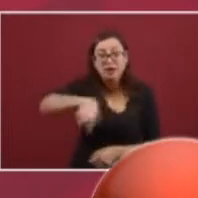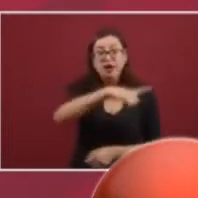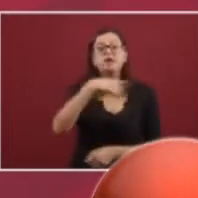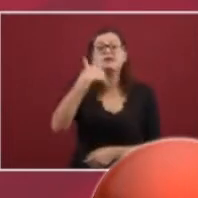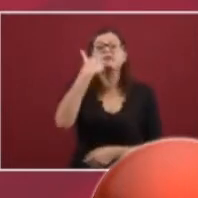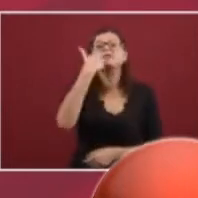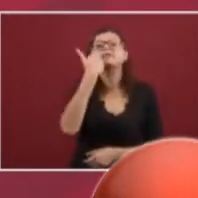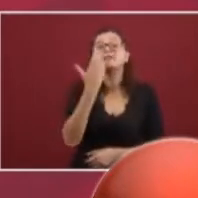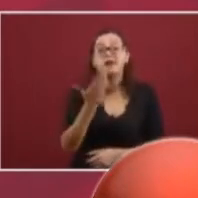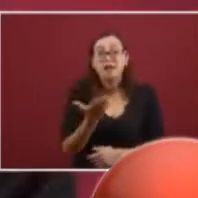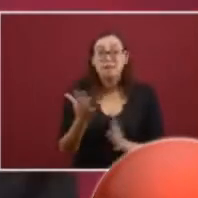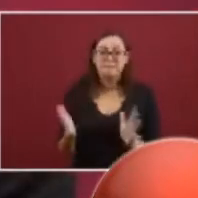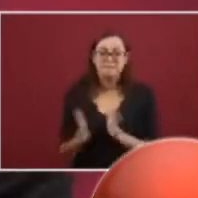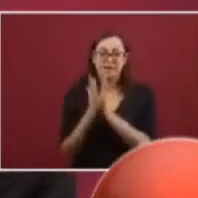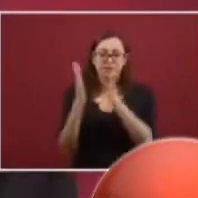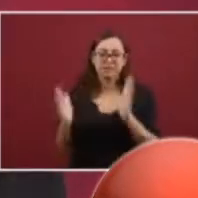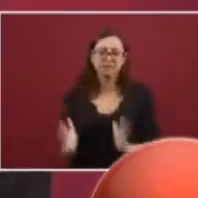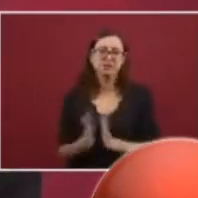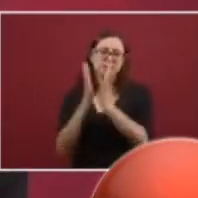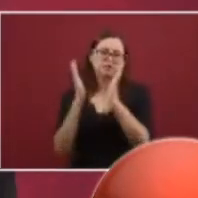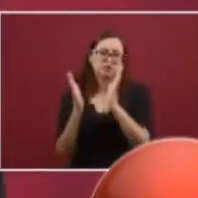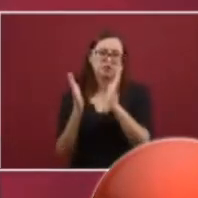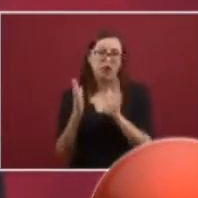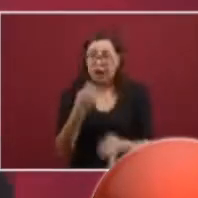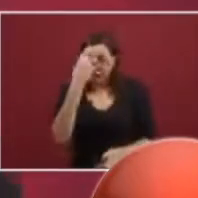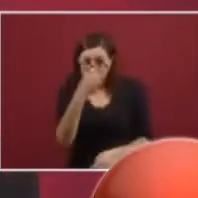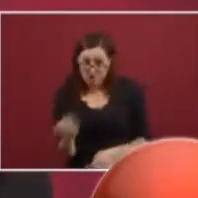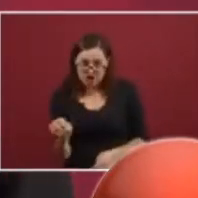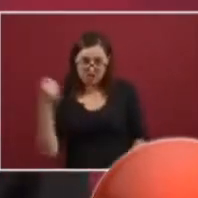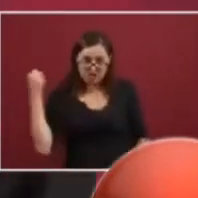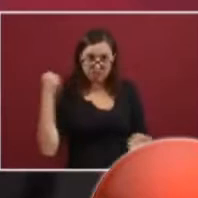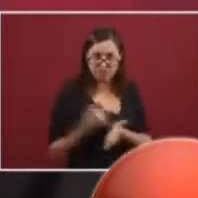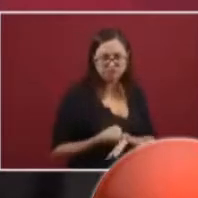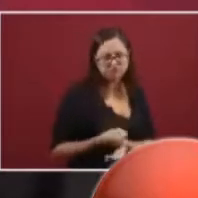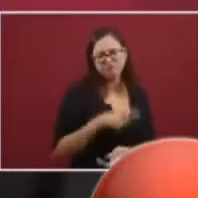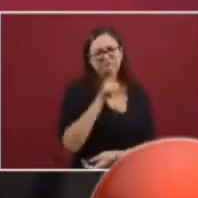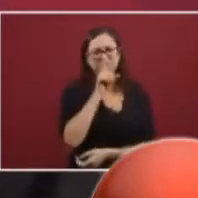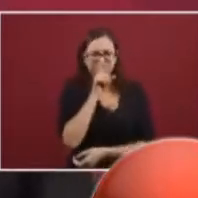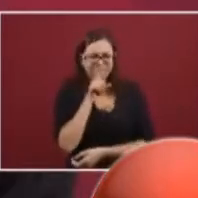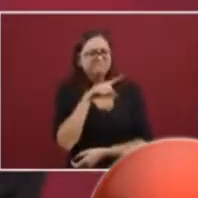if they would like to, because everything is voluntary,